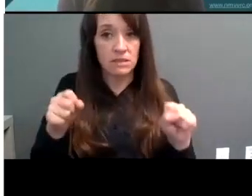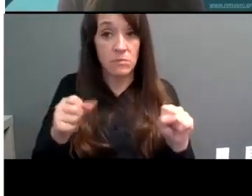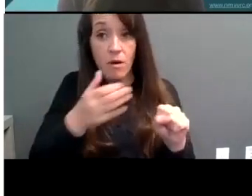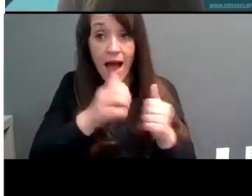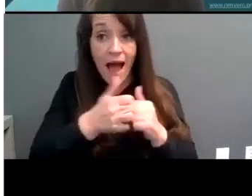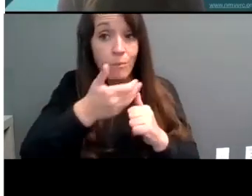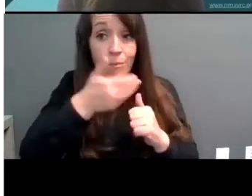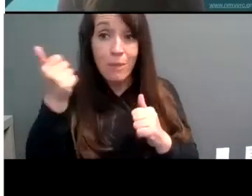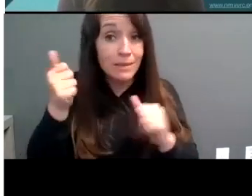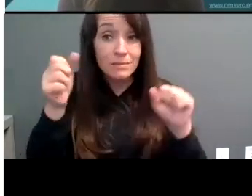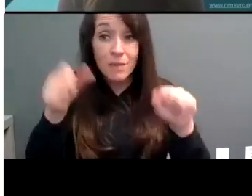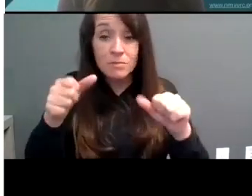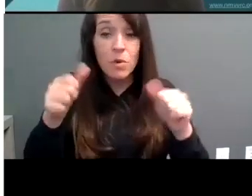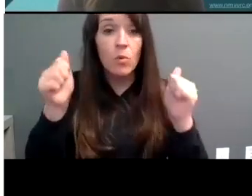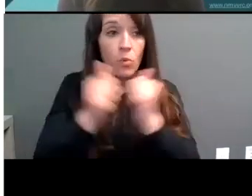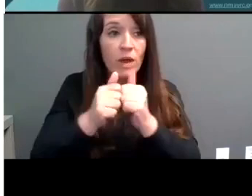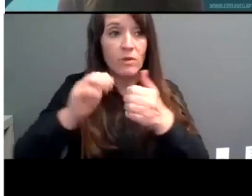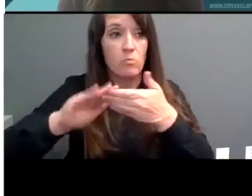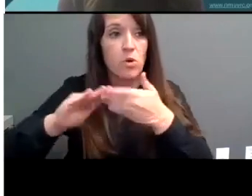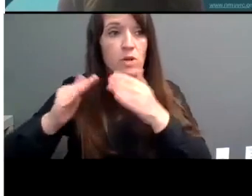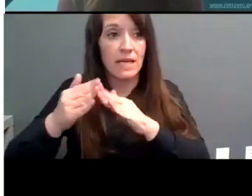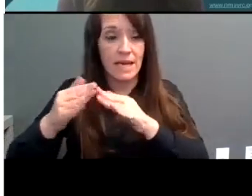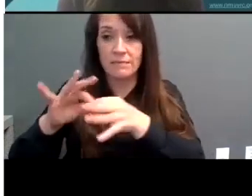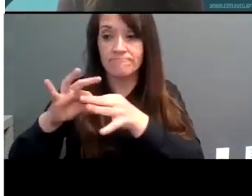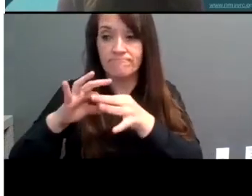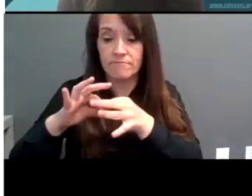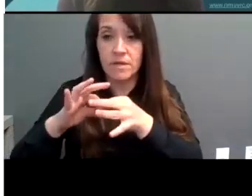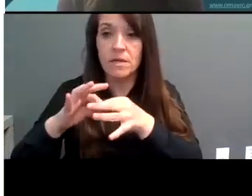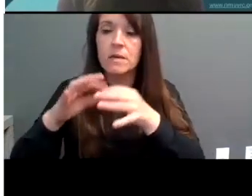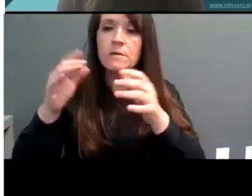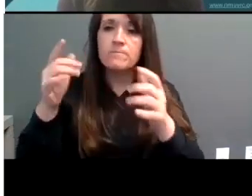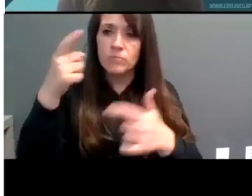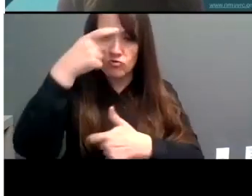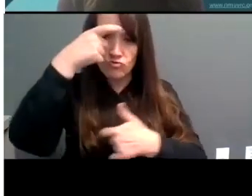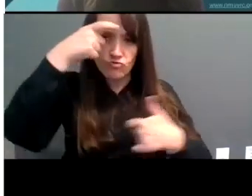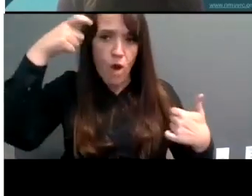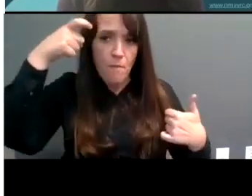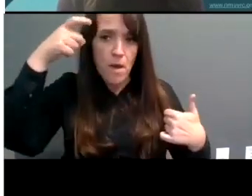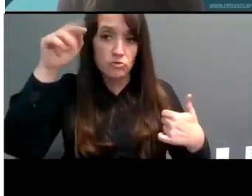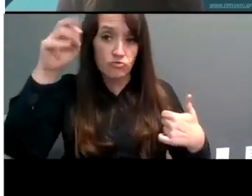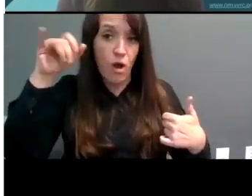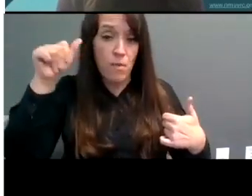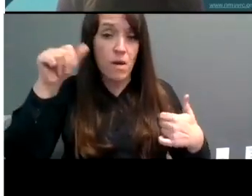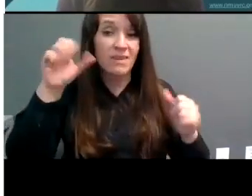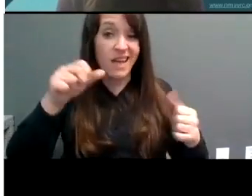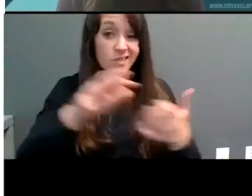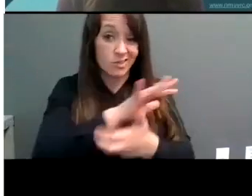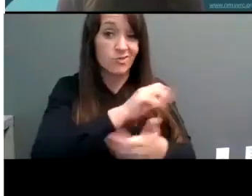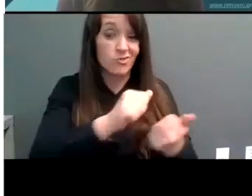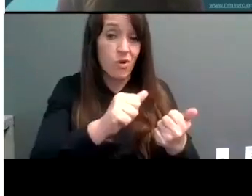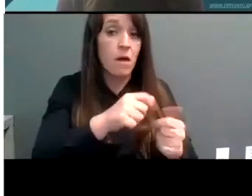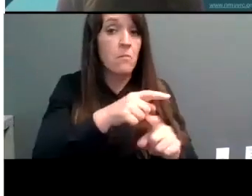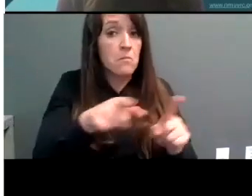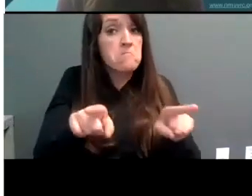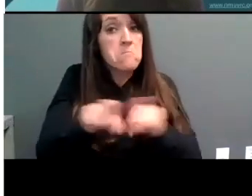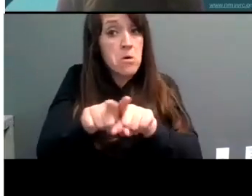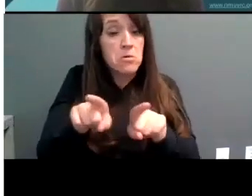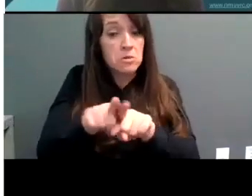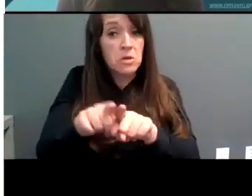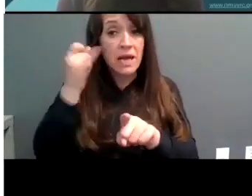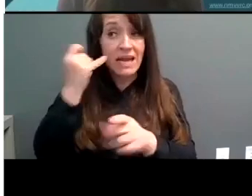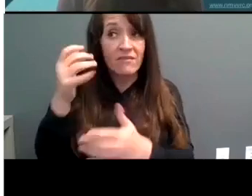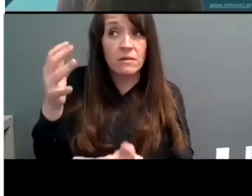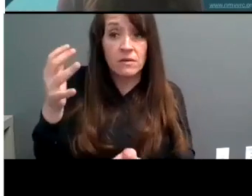community. The interesting thing about trauma is that not only does it have the power to destroy, but when given the right help and